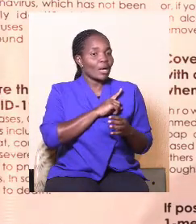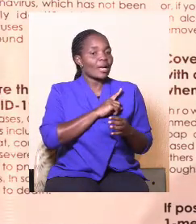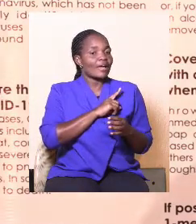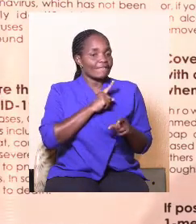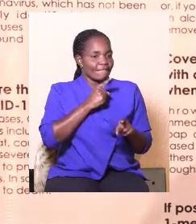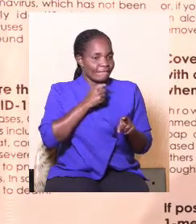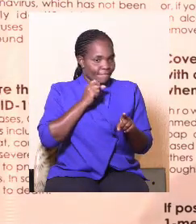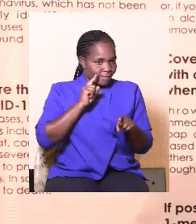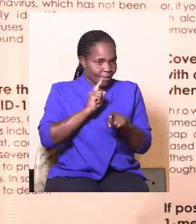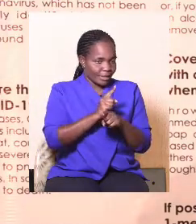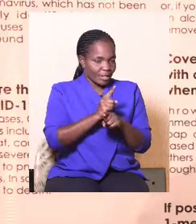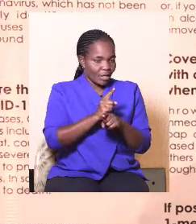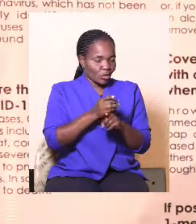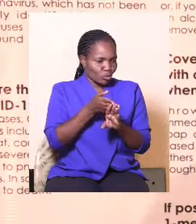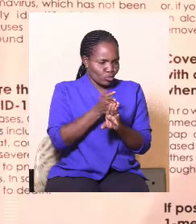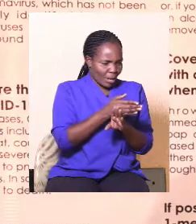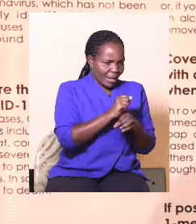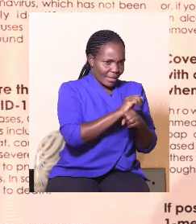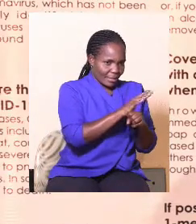curtail economic activities.